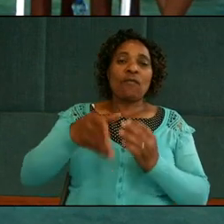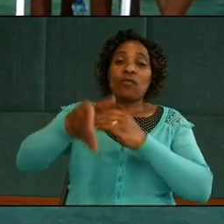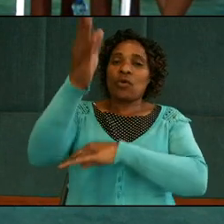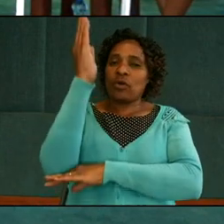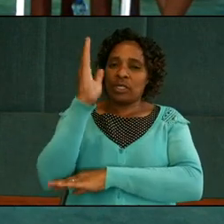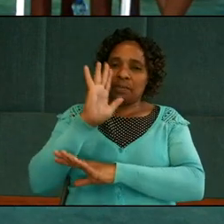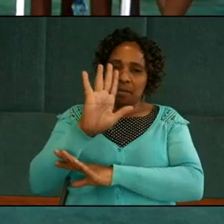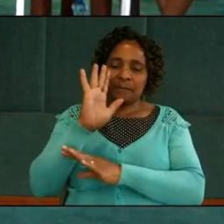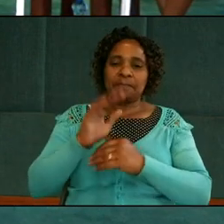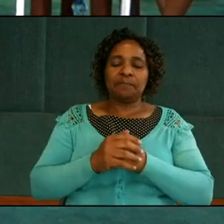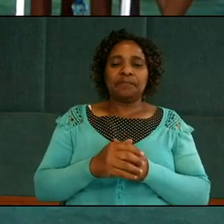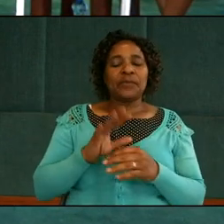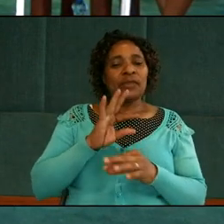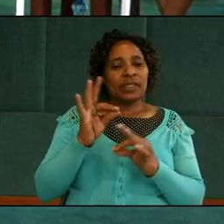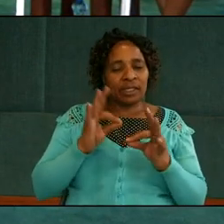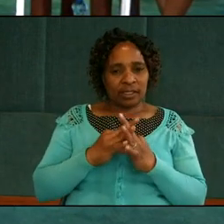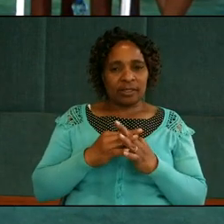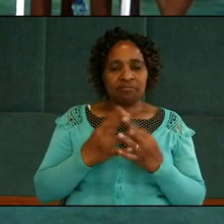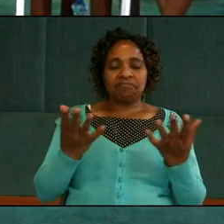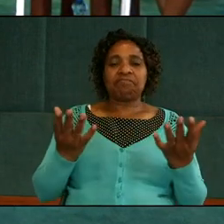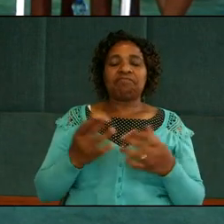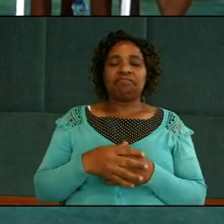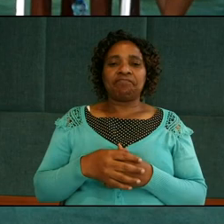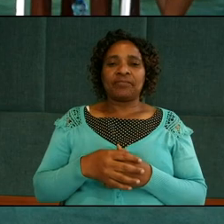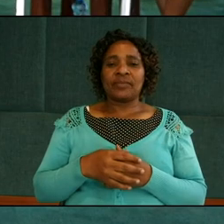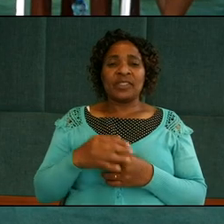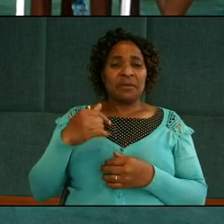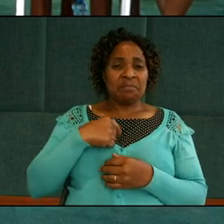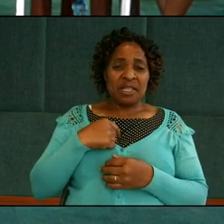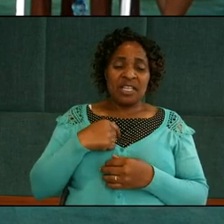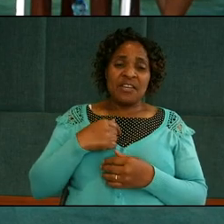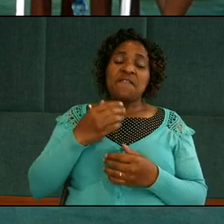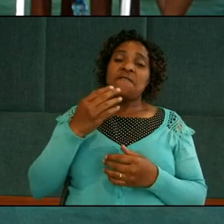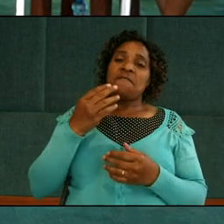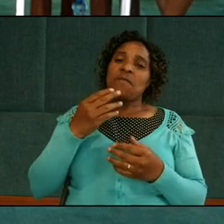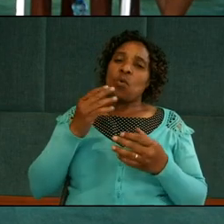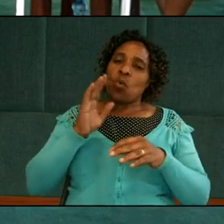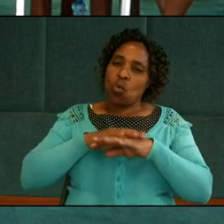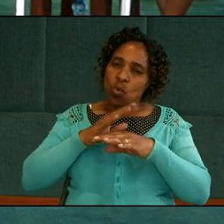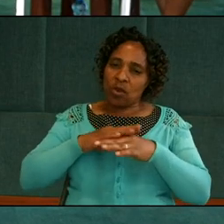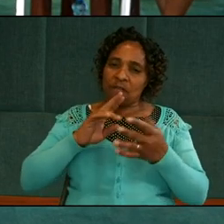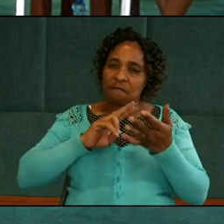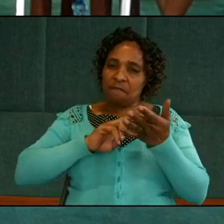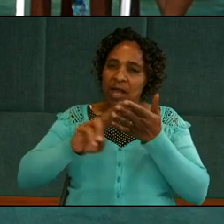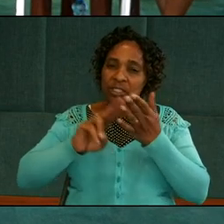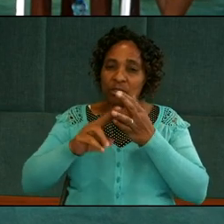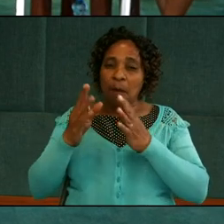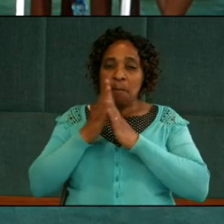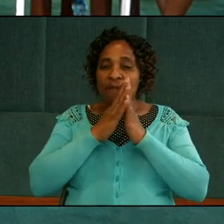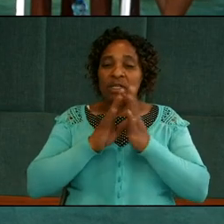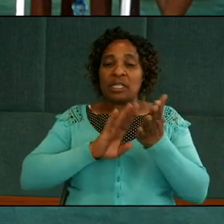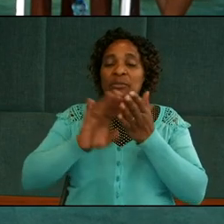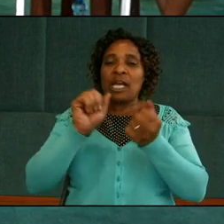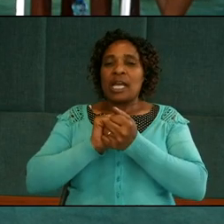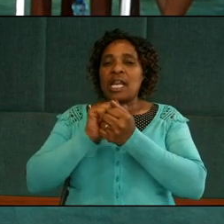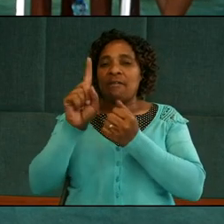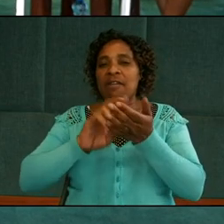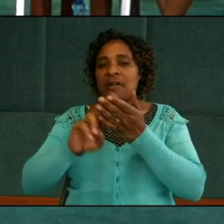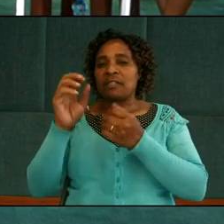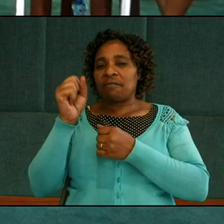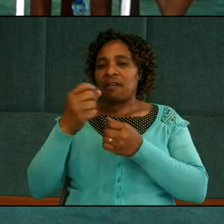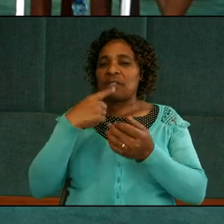yeah? Yeah, exactly. Mm. Finley? My favorite verse is Proverbs 11:5 says, "The